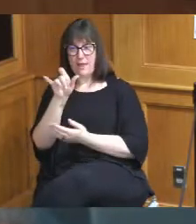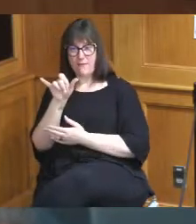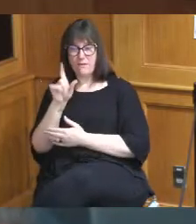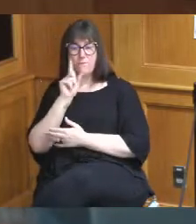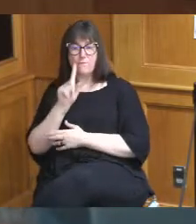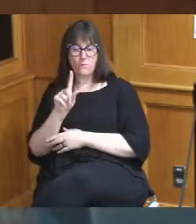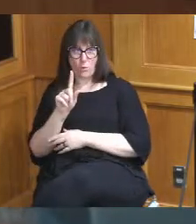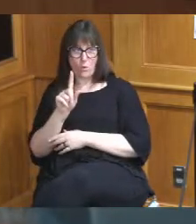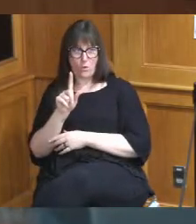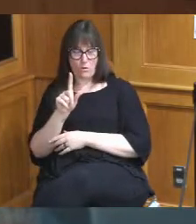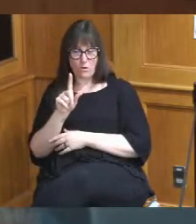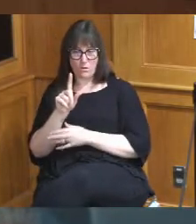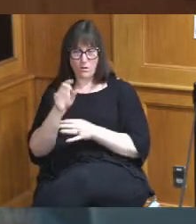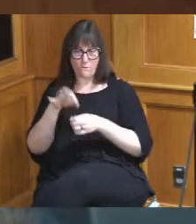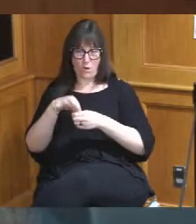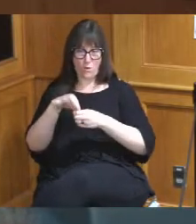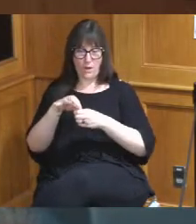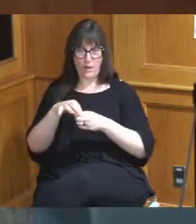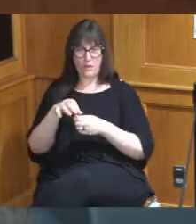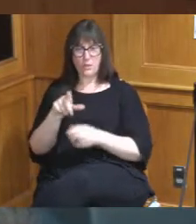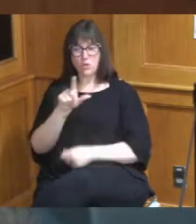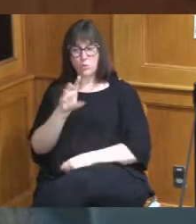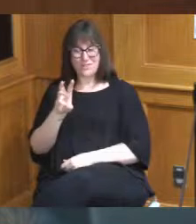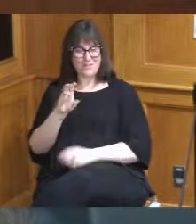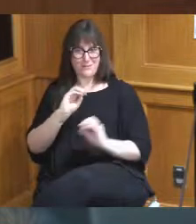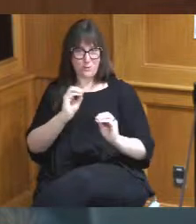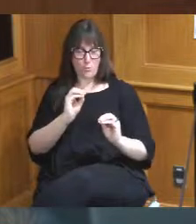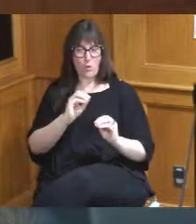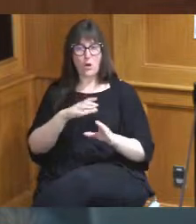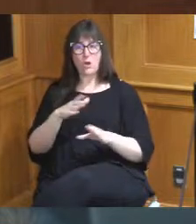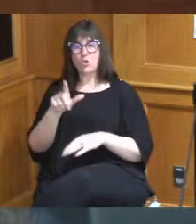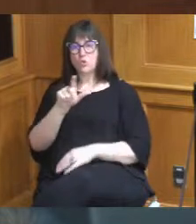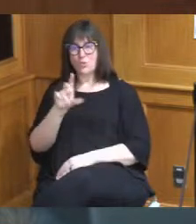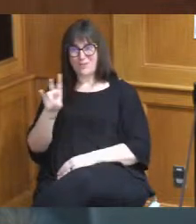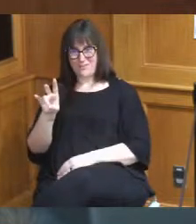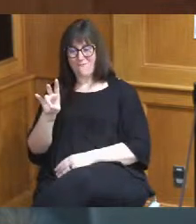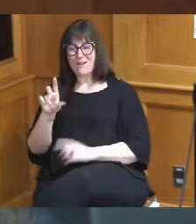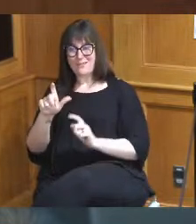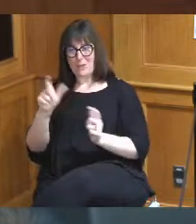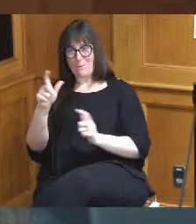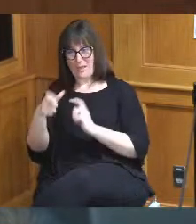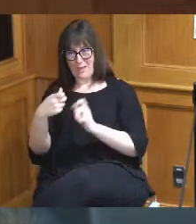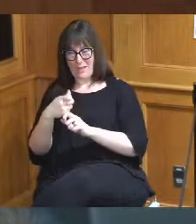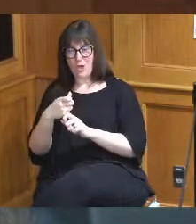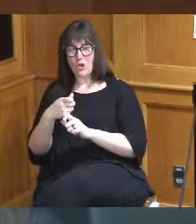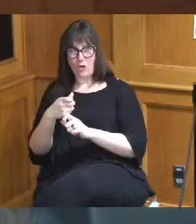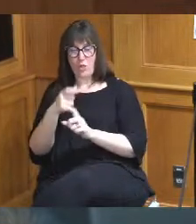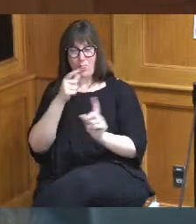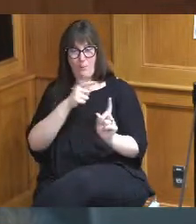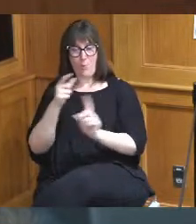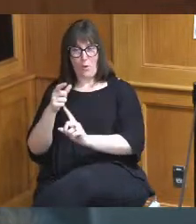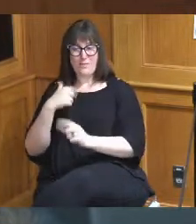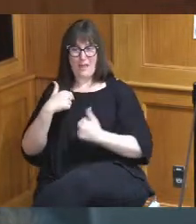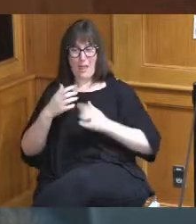on the ballot. There are not any others in 26. 2027 is the other big year. Those midpoints that I just mentioned are up for full review.